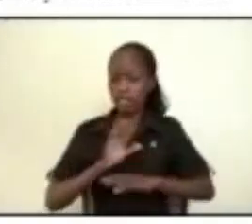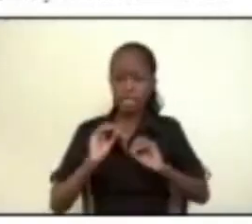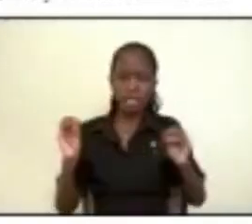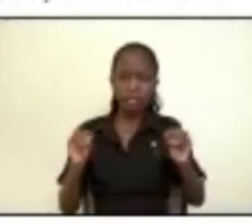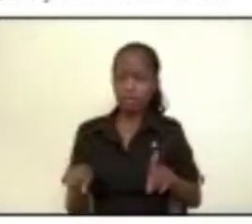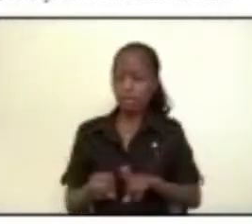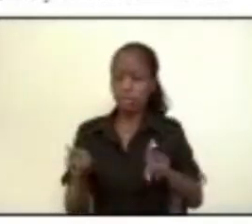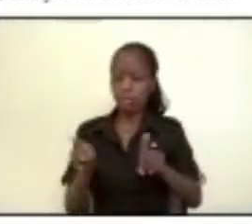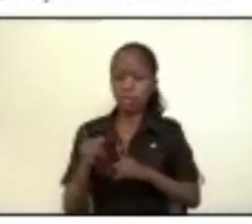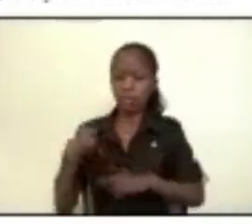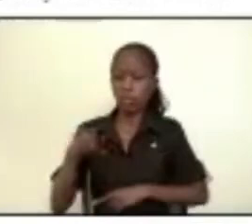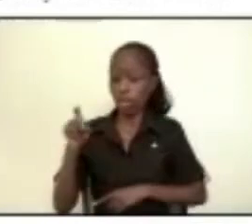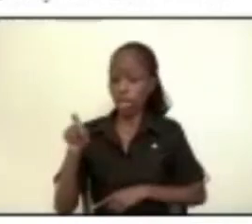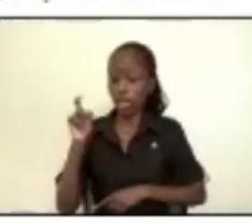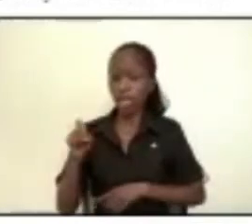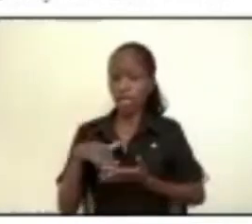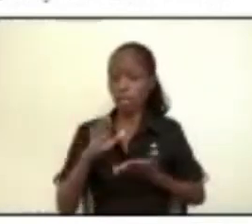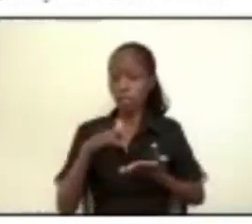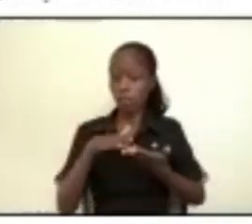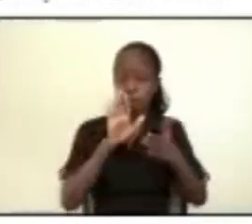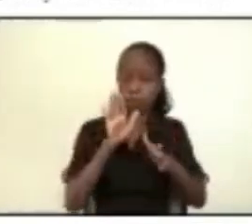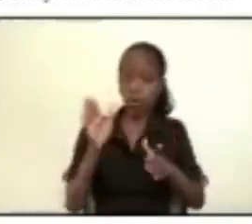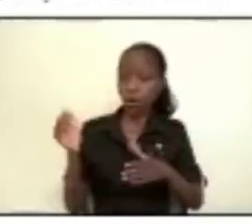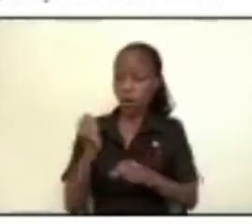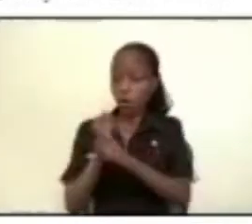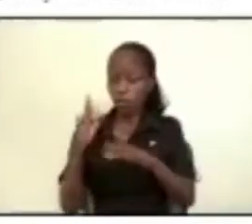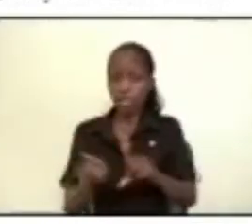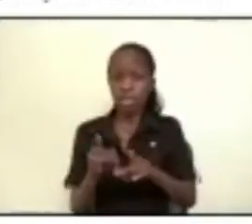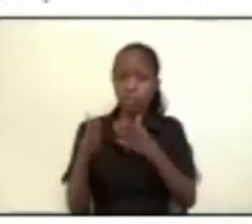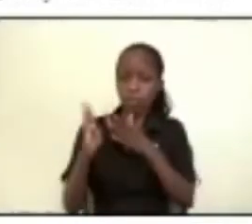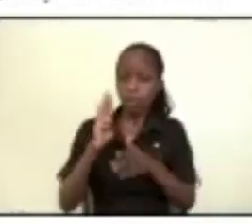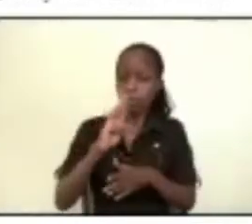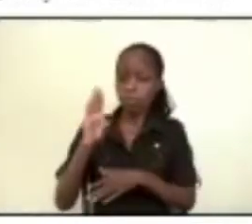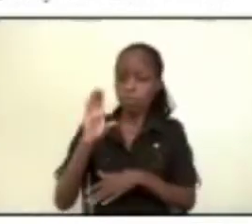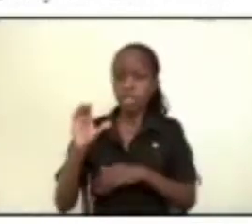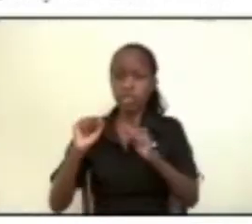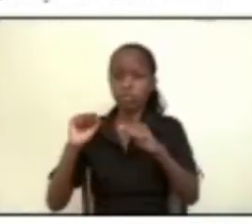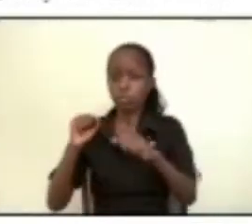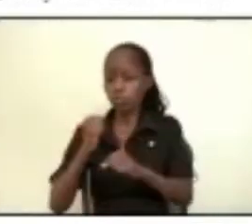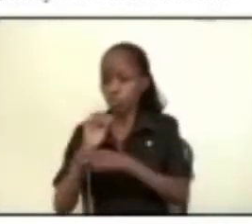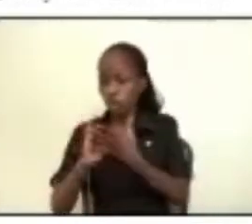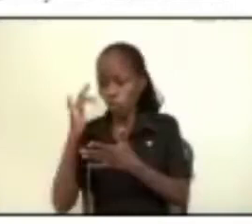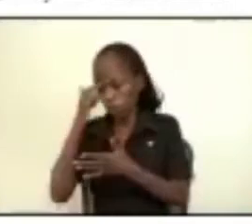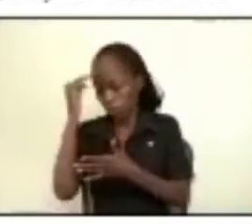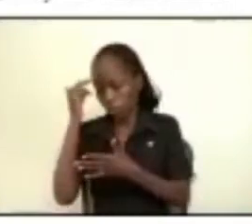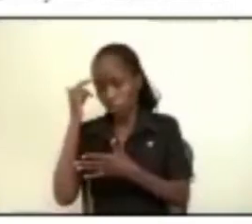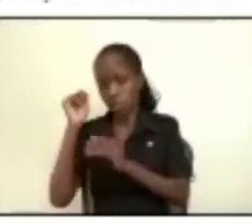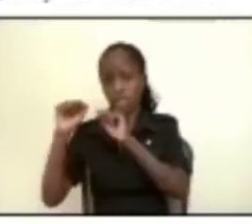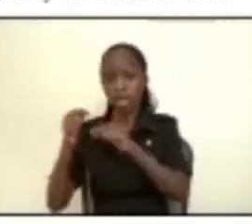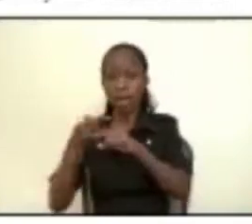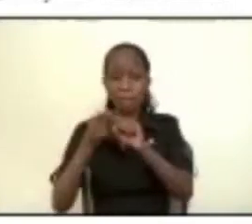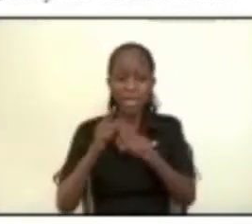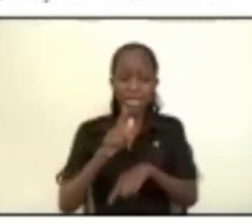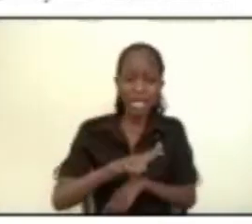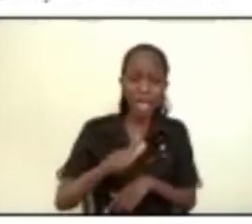still need lots of correspondents, and maybe the BBC is able to do that because they have the financial capacity, but when you look at local media, they